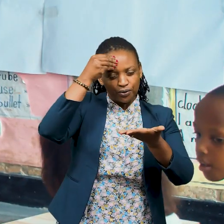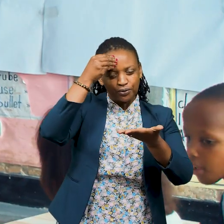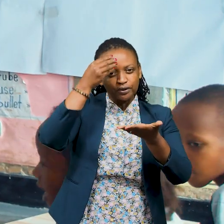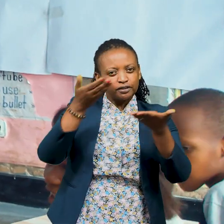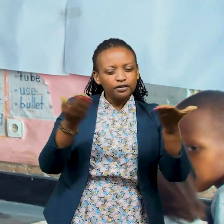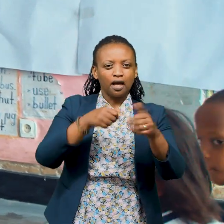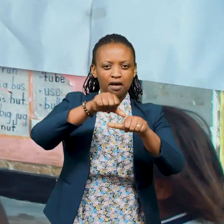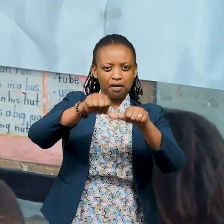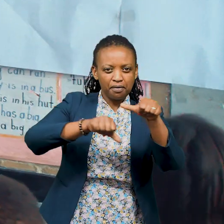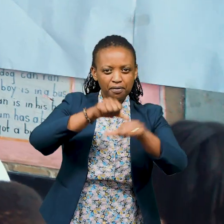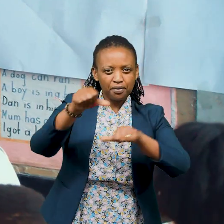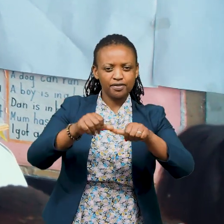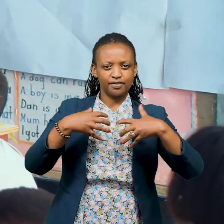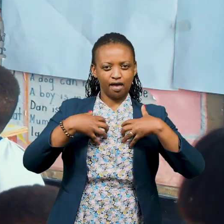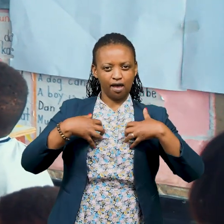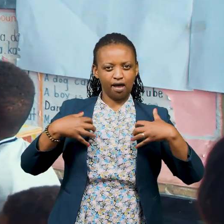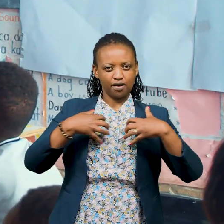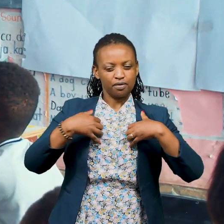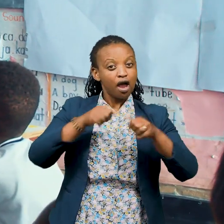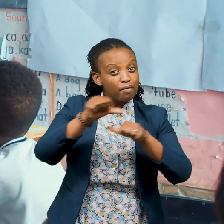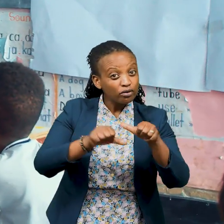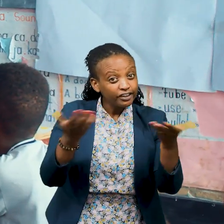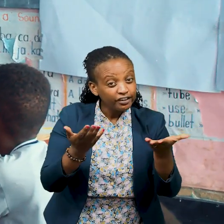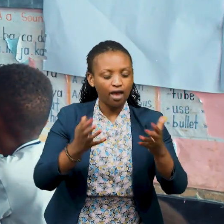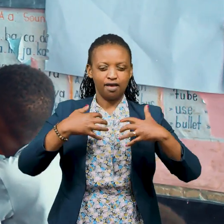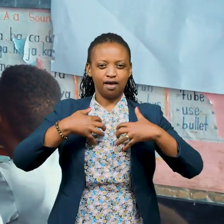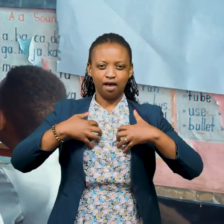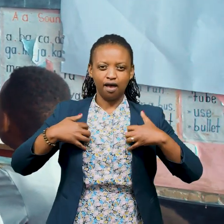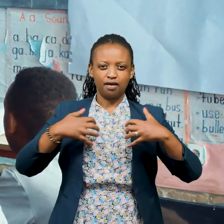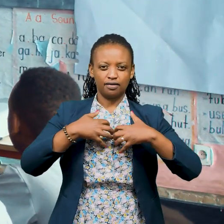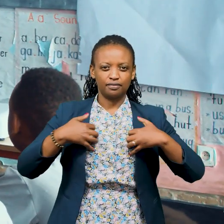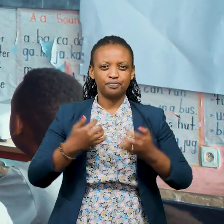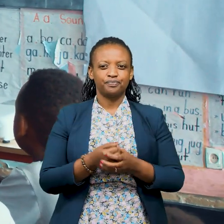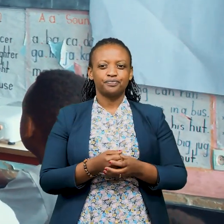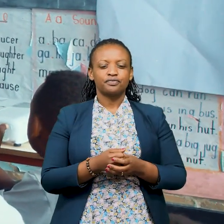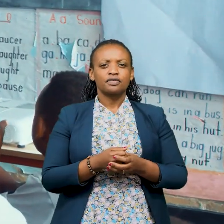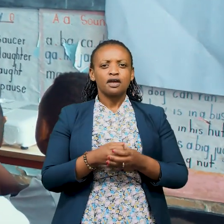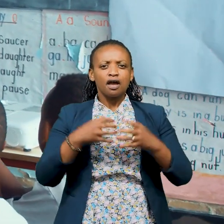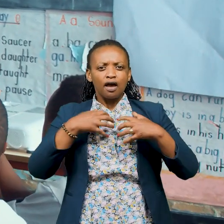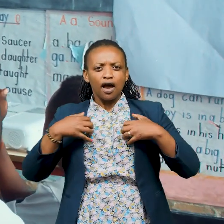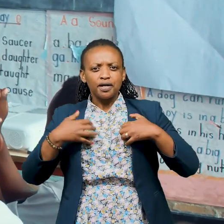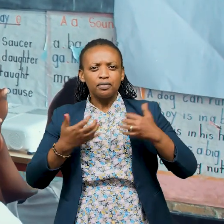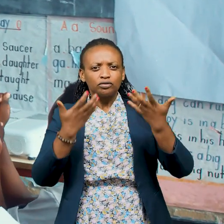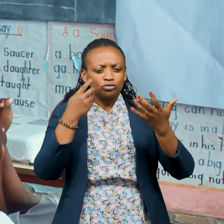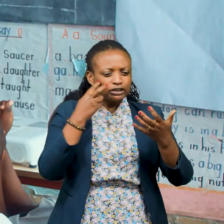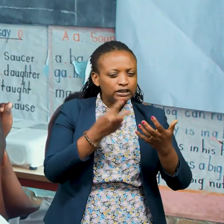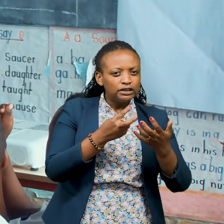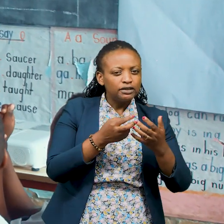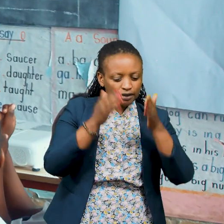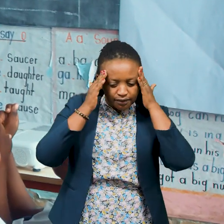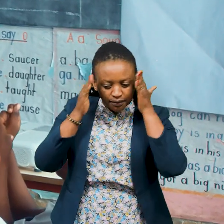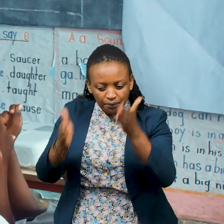going to study about animals. About animals. And under animals, we